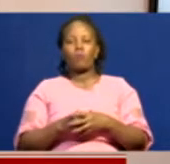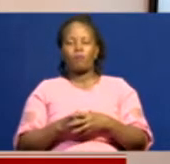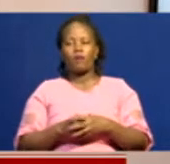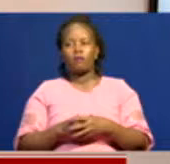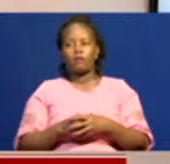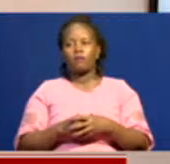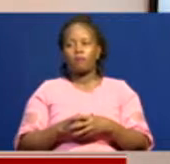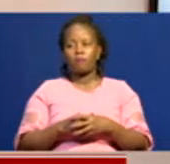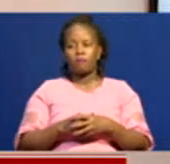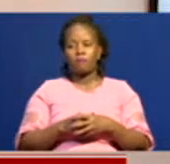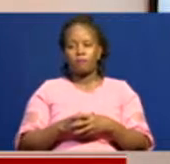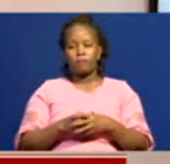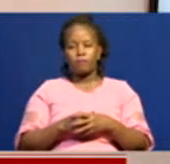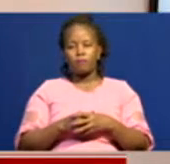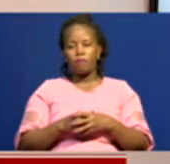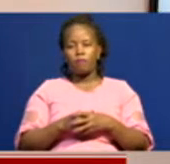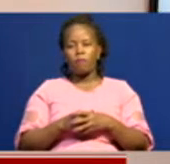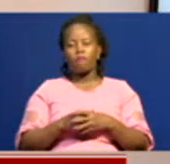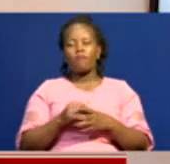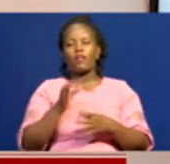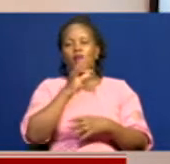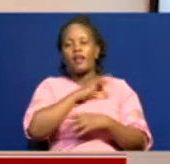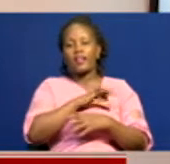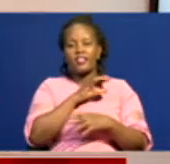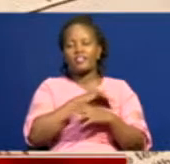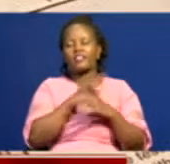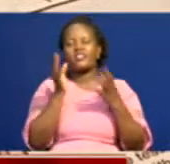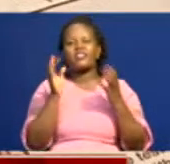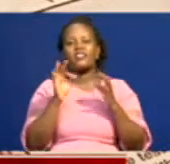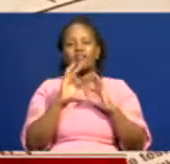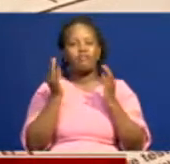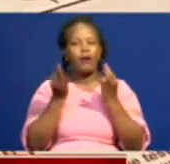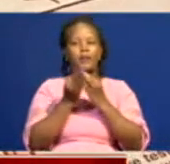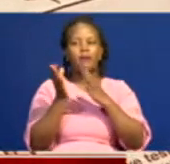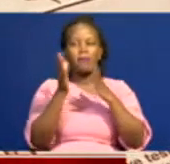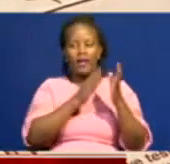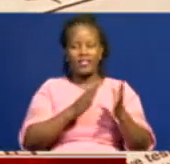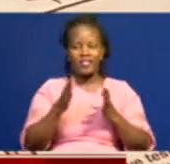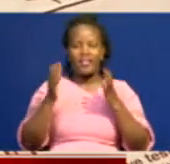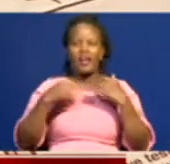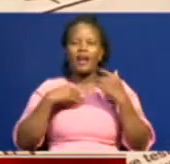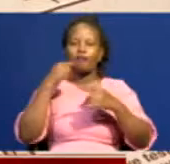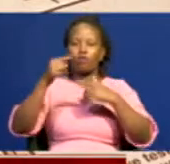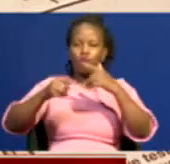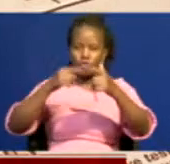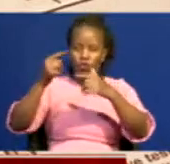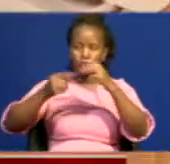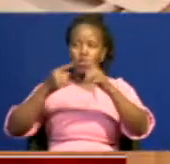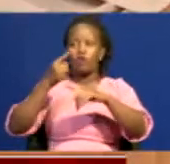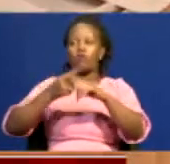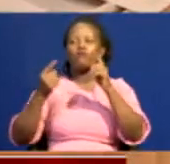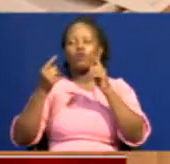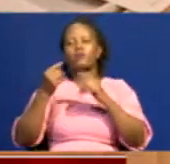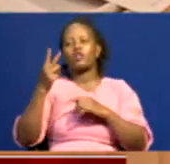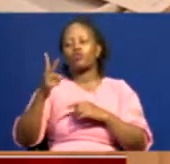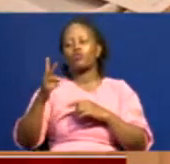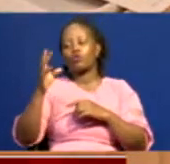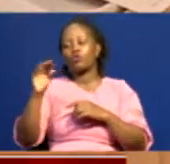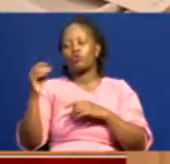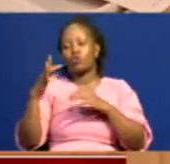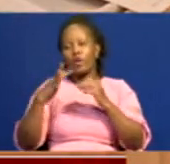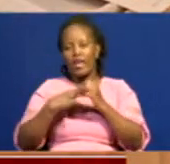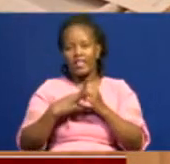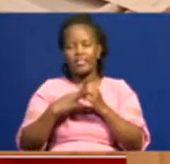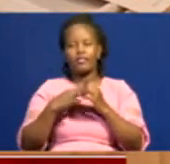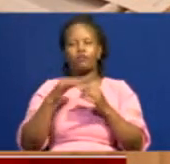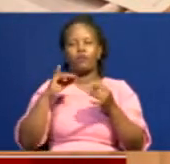Gains in family planning uptake have been considerable, with the 2018 modern contraceptive prevalence rate among married women